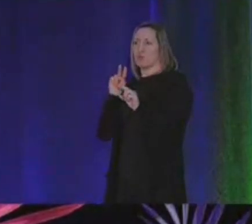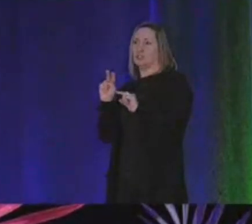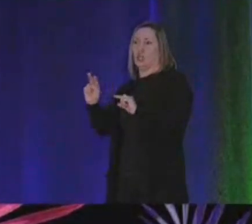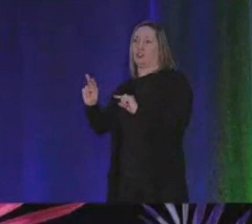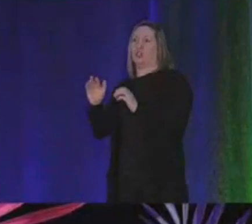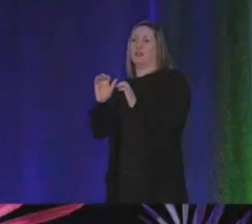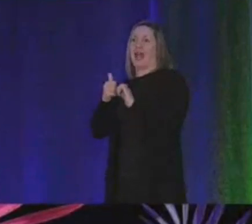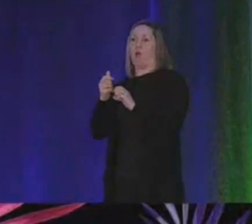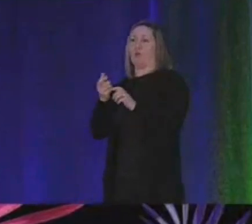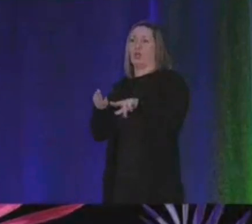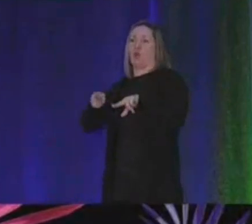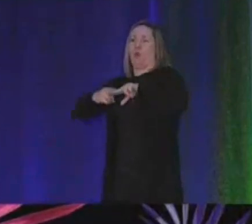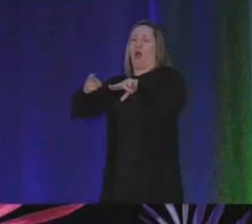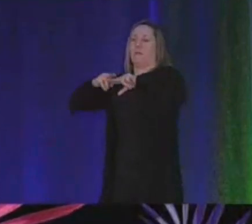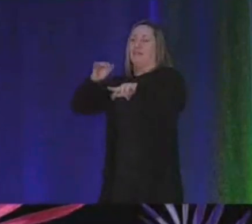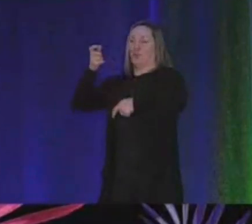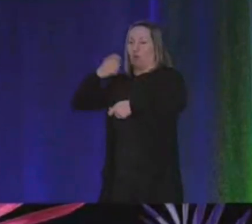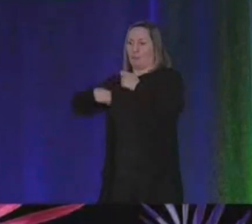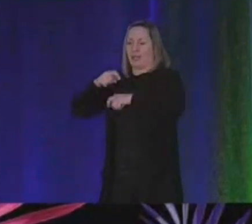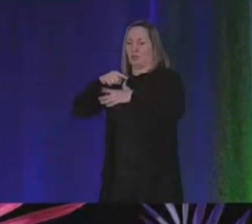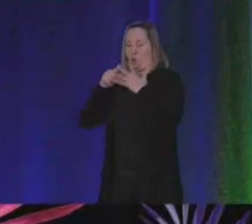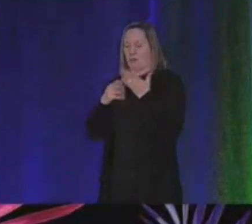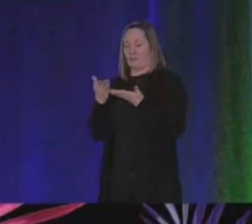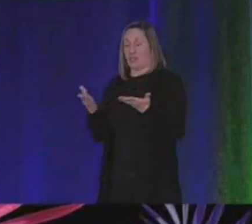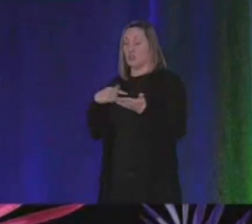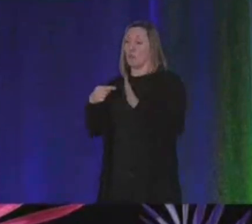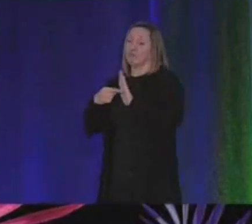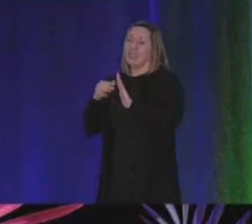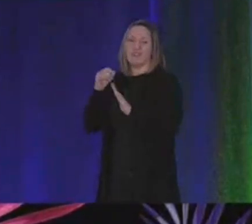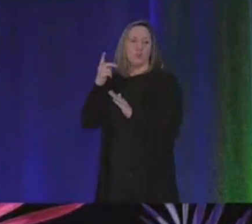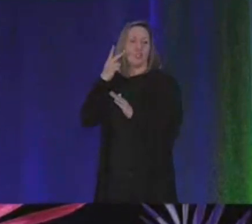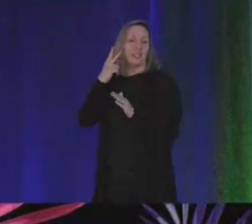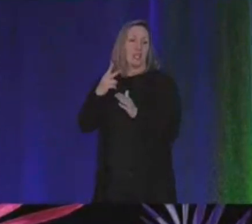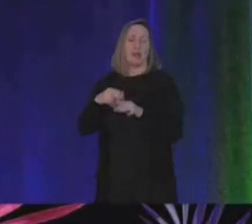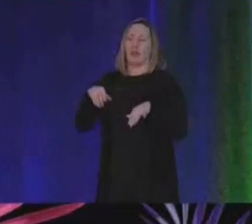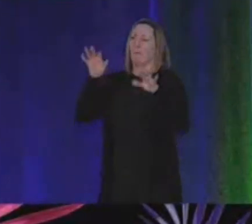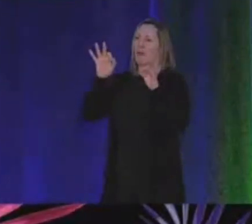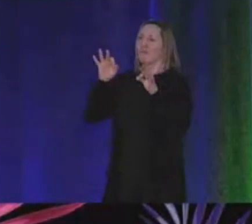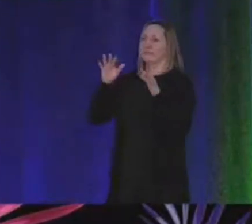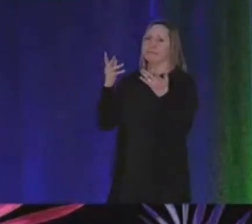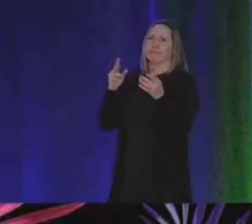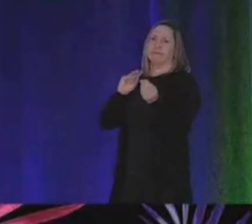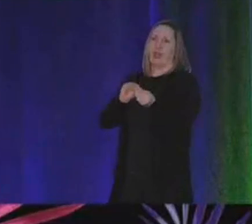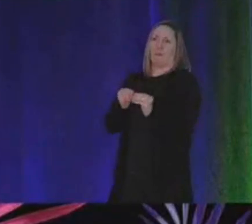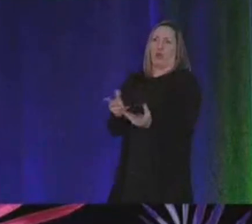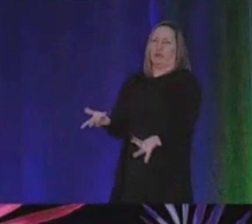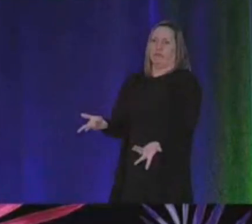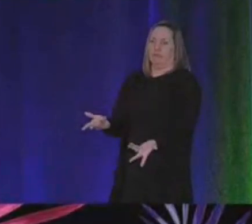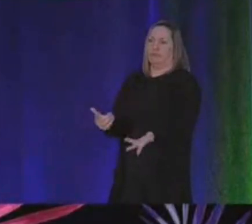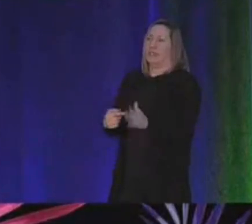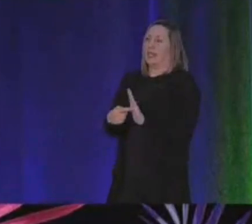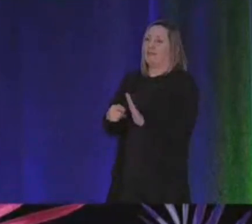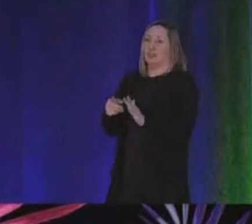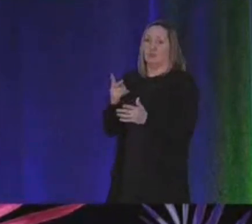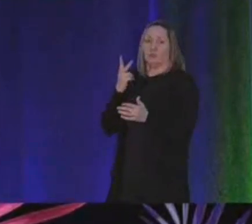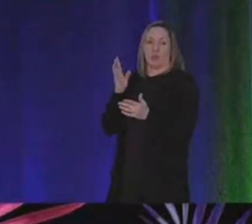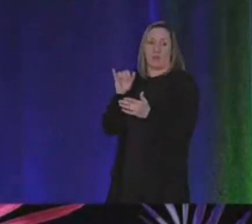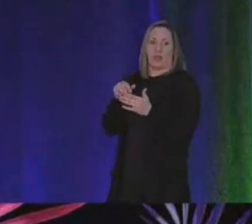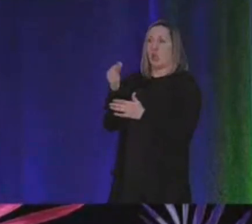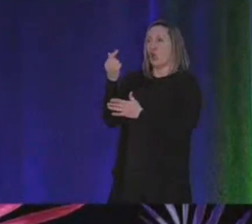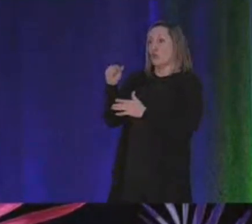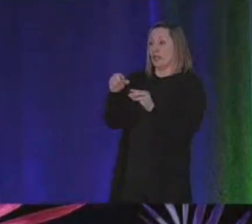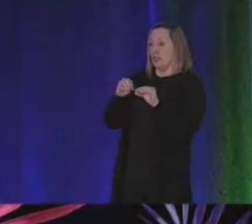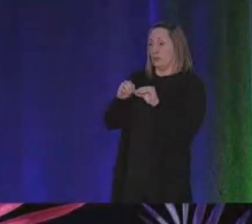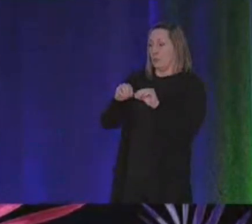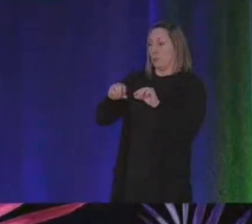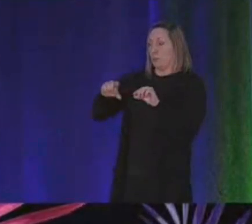could go up if you replace all these. So like if you see like the projected number of like if you replace all these, then your green area could go